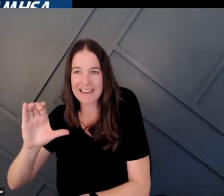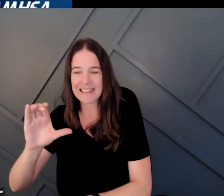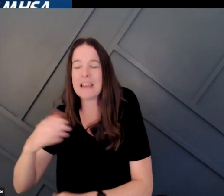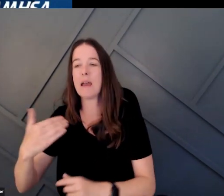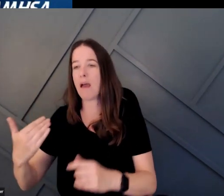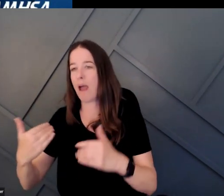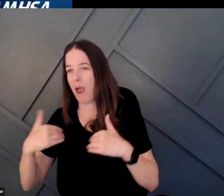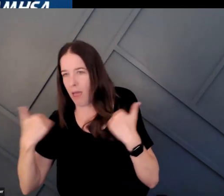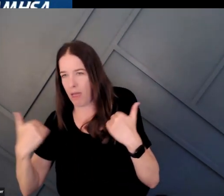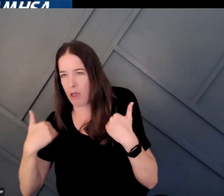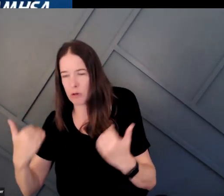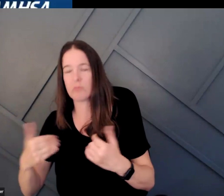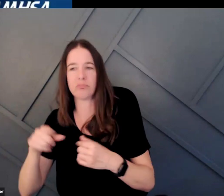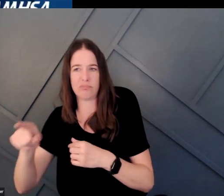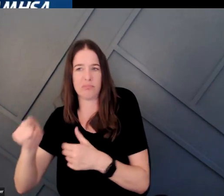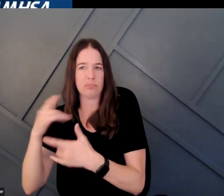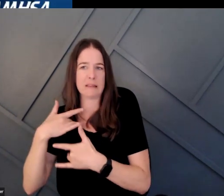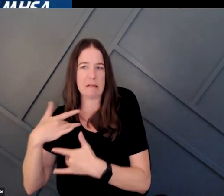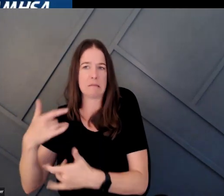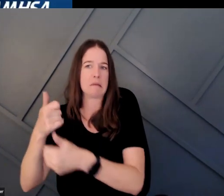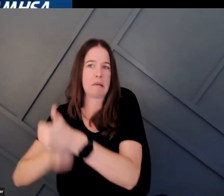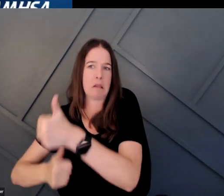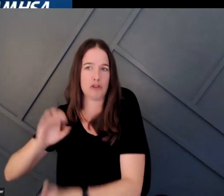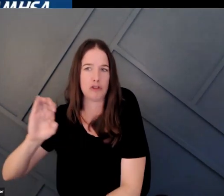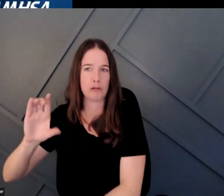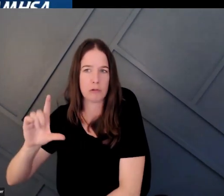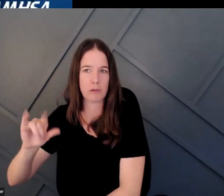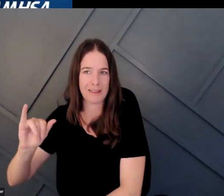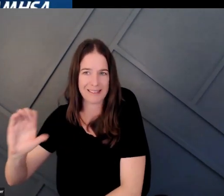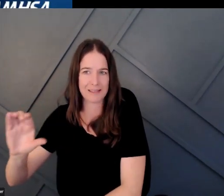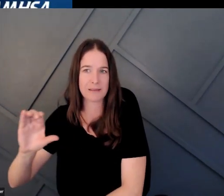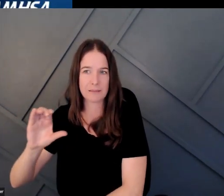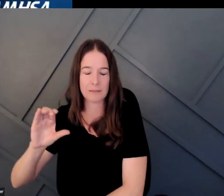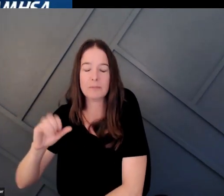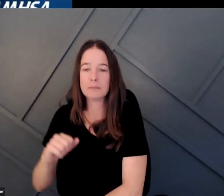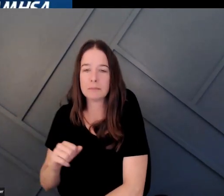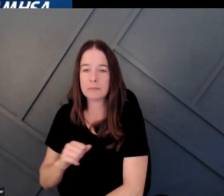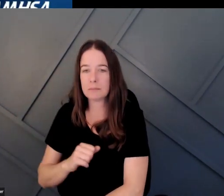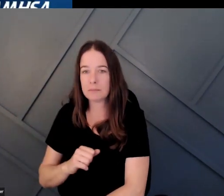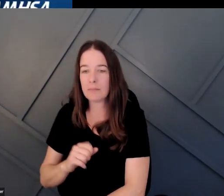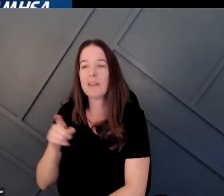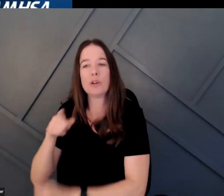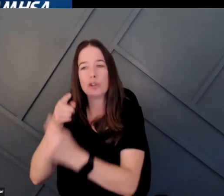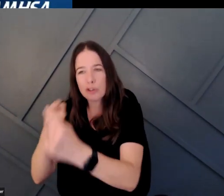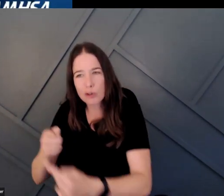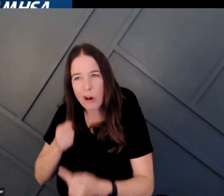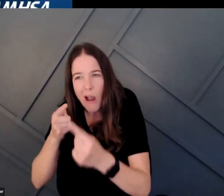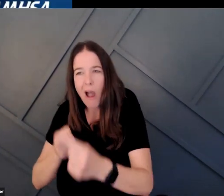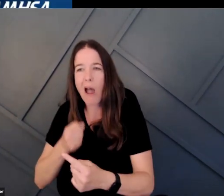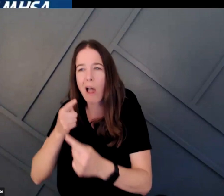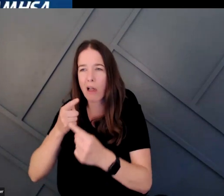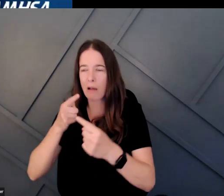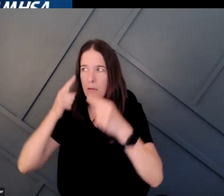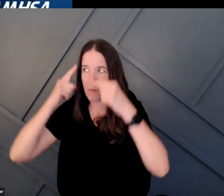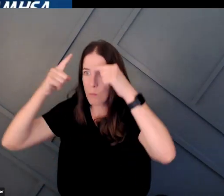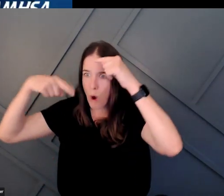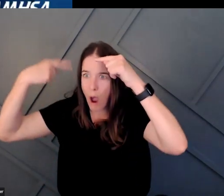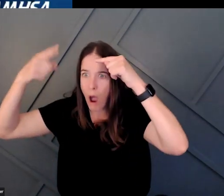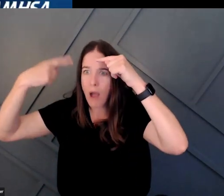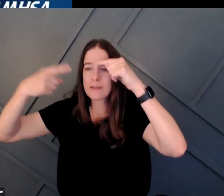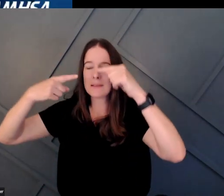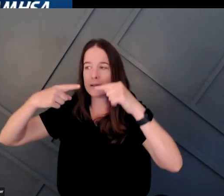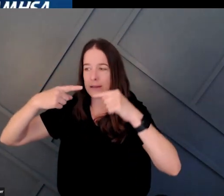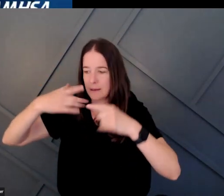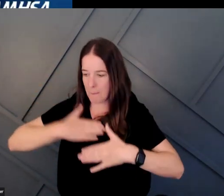and older adults have some of the more difficult times processing that extreme heat exposure, and